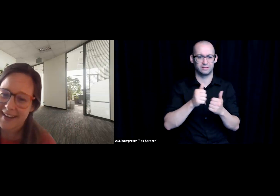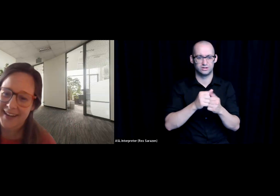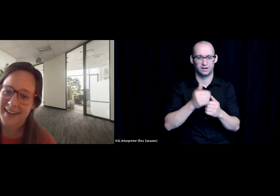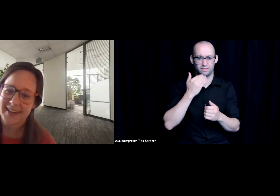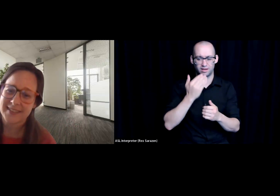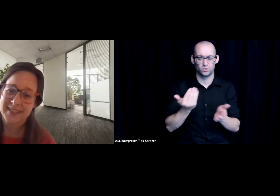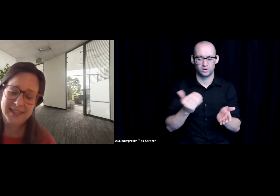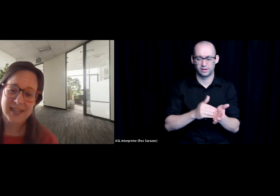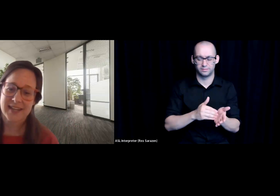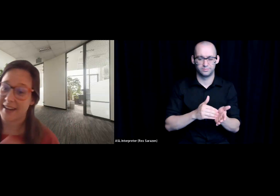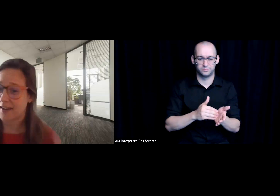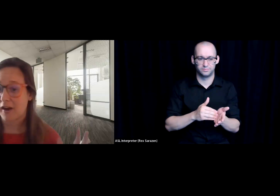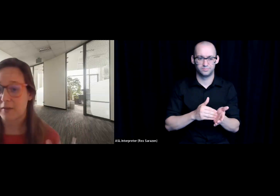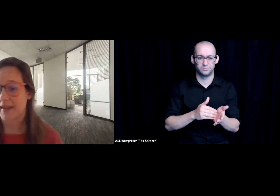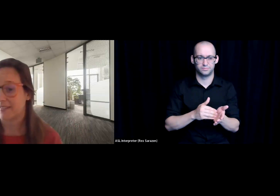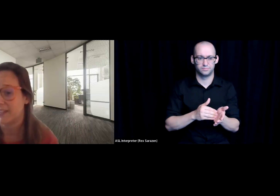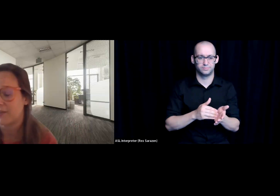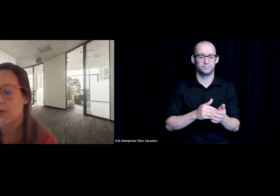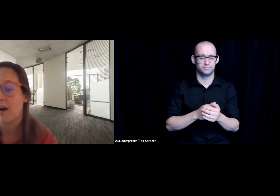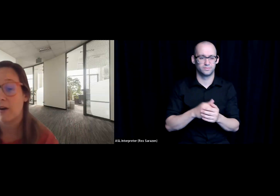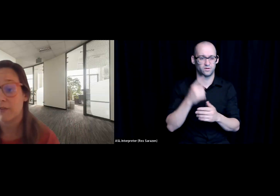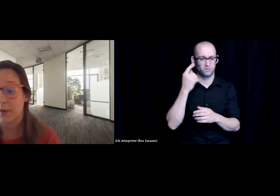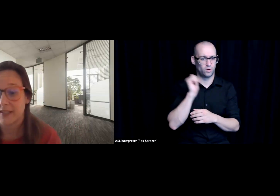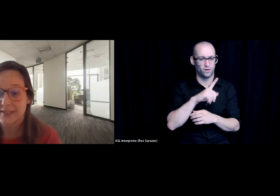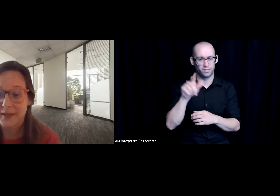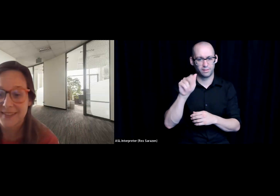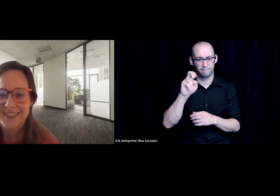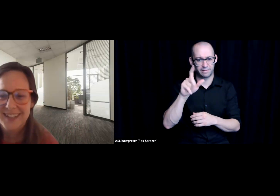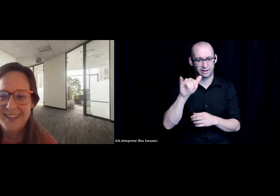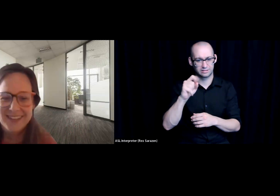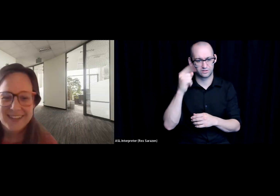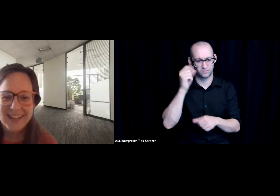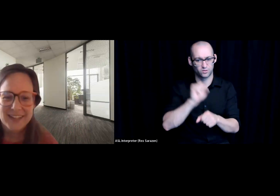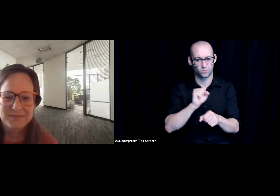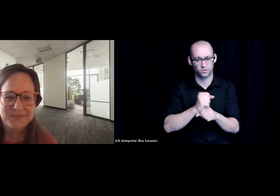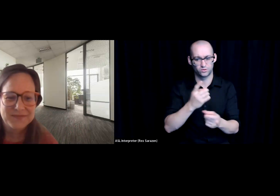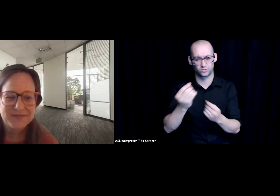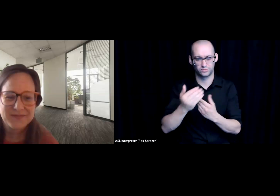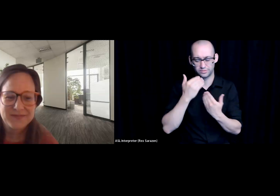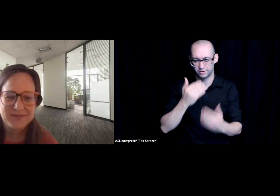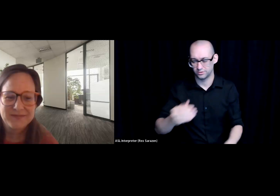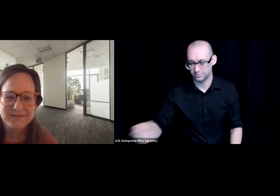you again, Anne and CDT and all the panelists for all of your work in this week. Thank you.